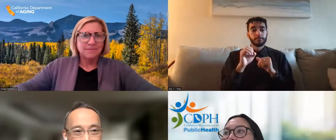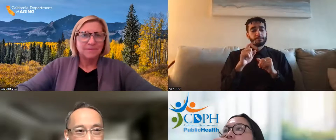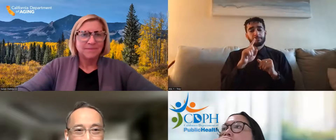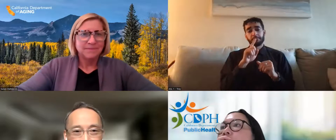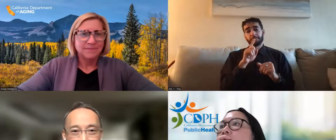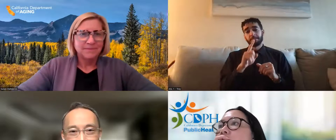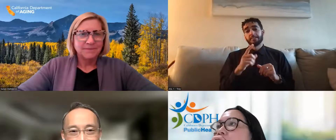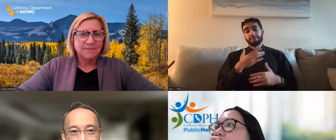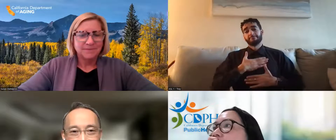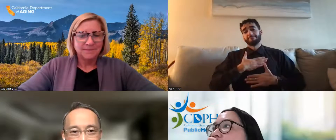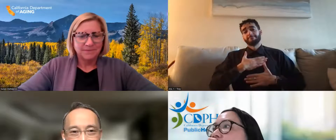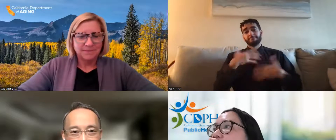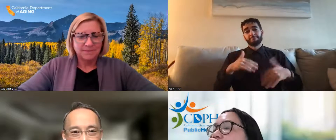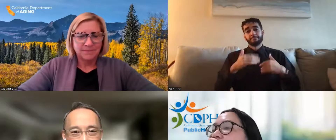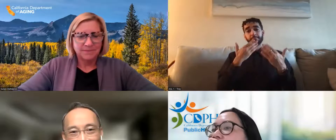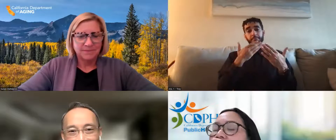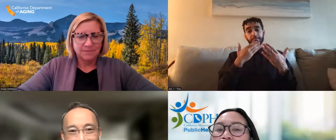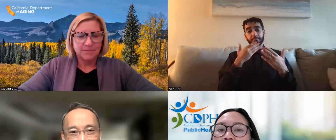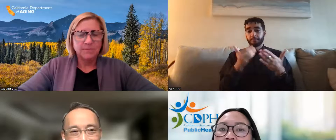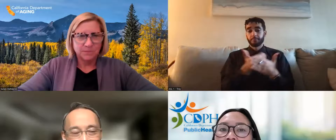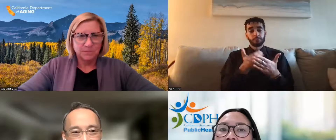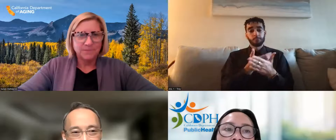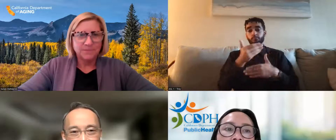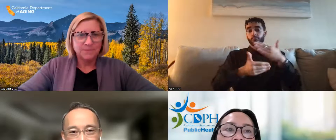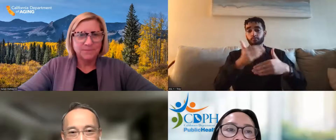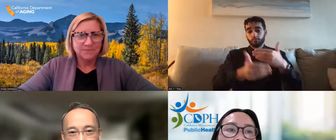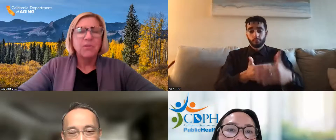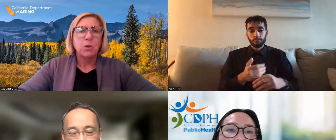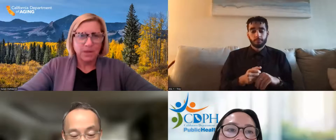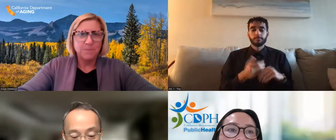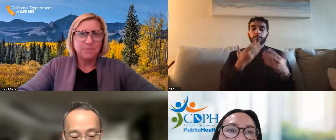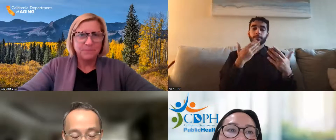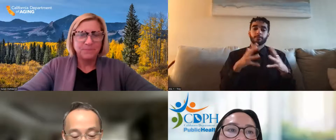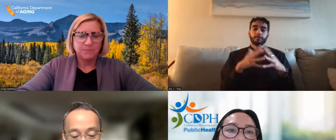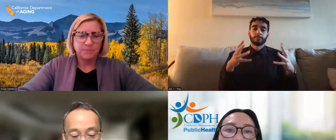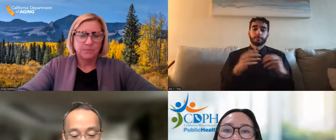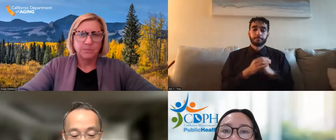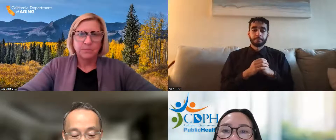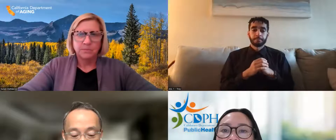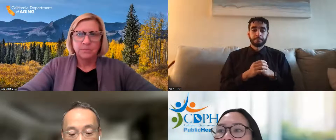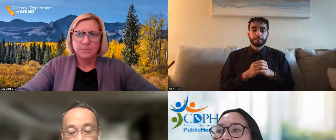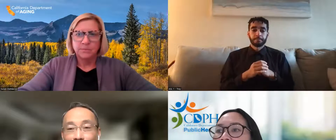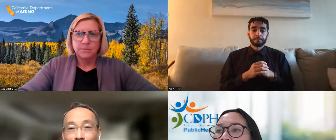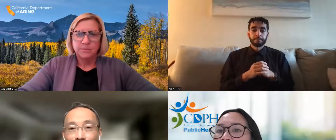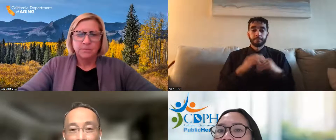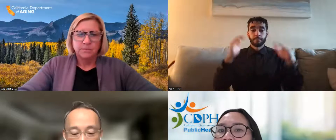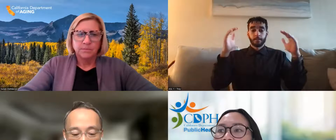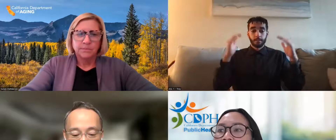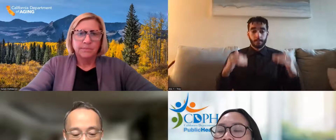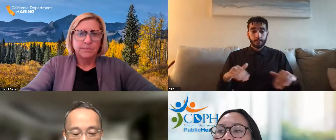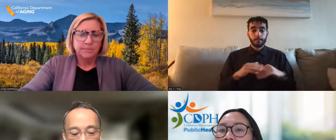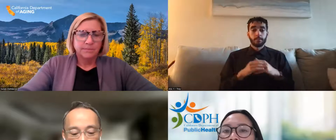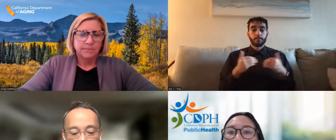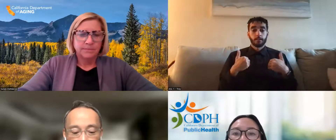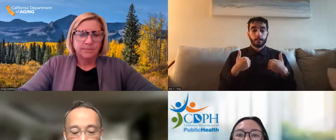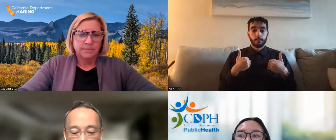the new developments and all the updates. So thank you very much. And next, we